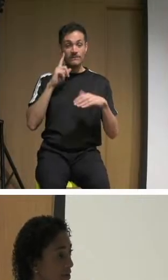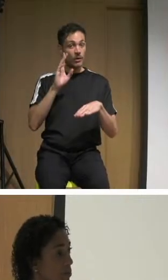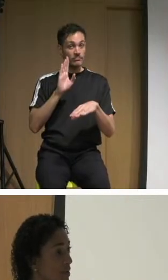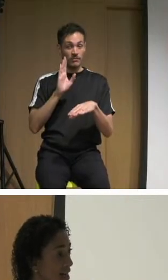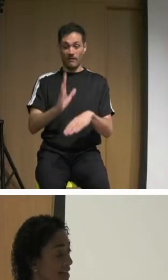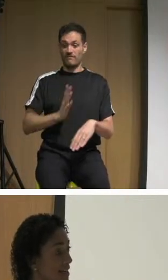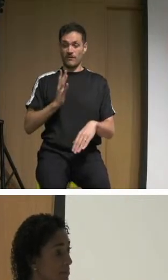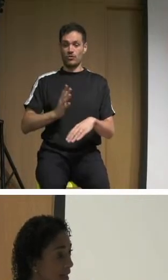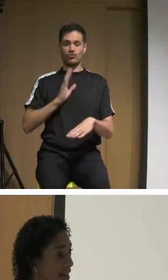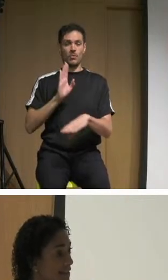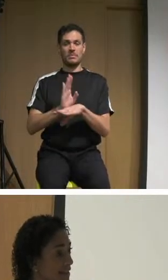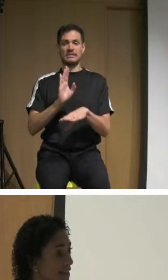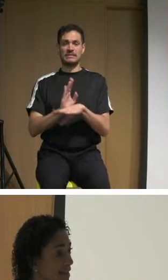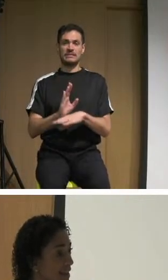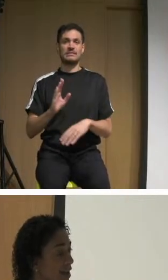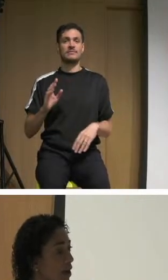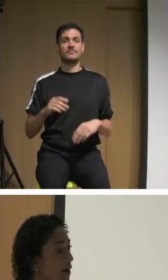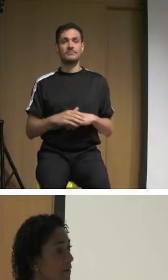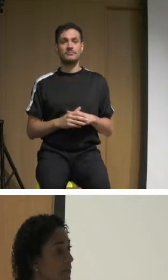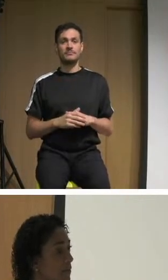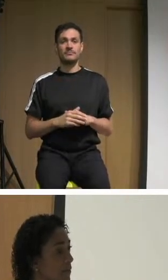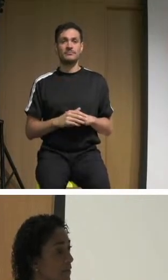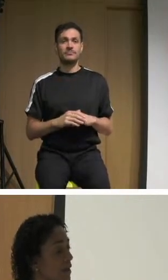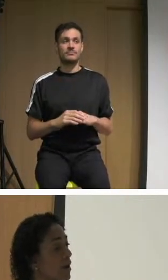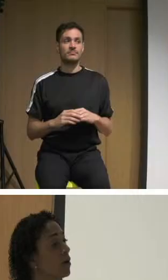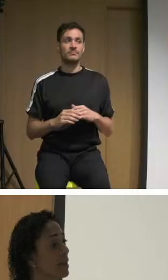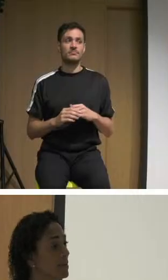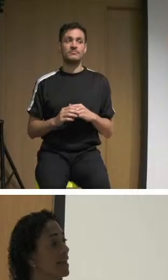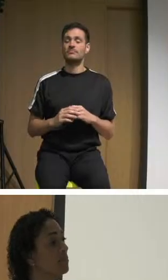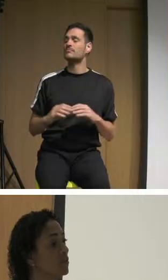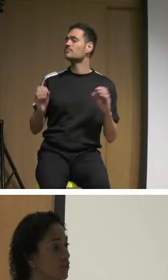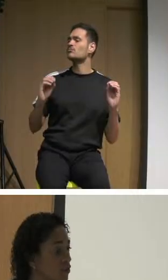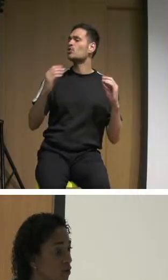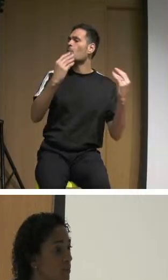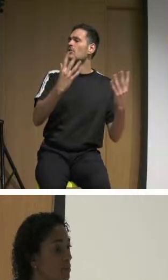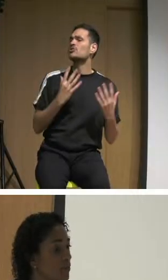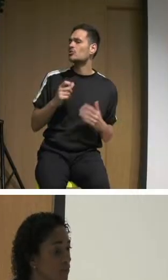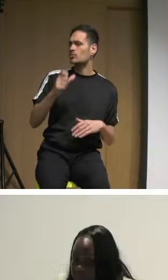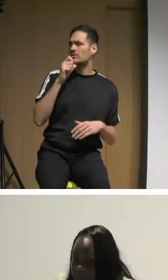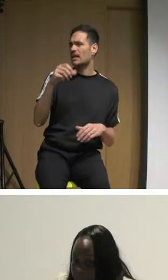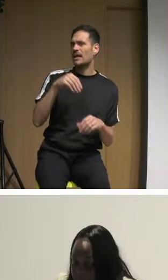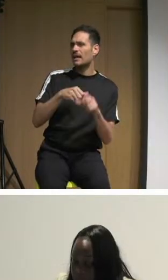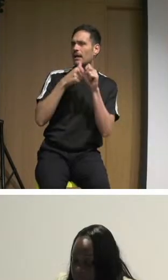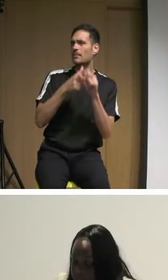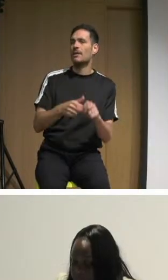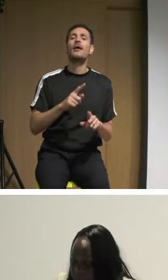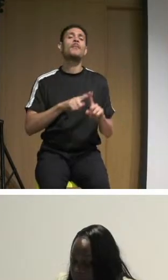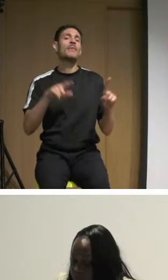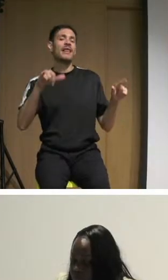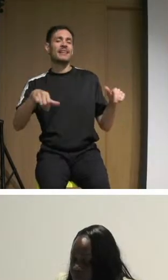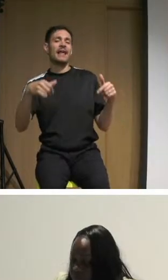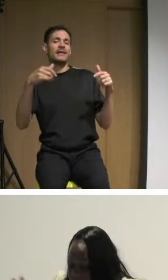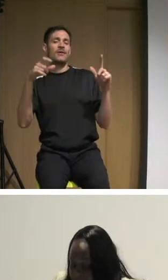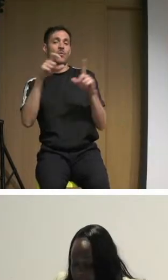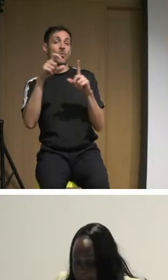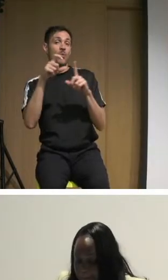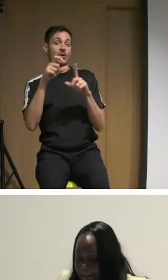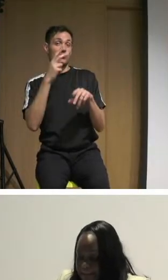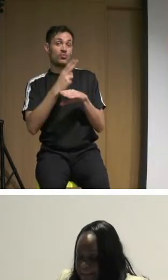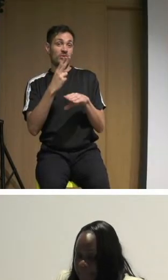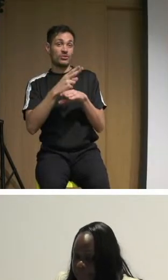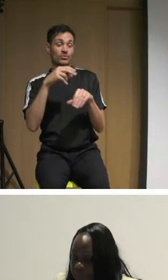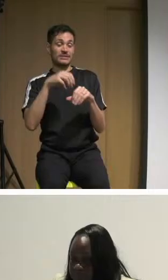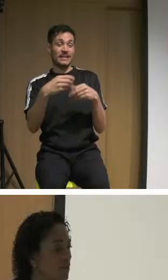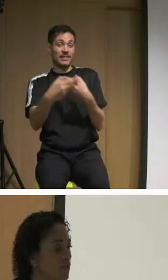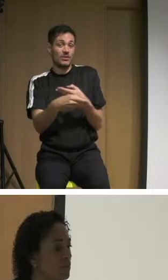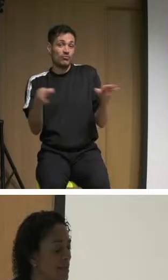keep hearing we're not in compliance. No one told us we're not in compliance. Okay, but that was just a term that was used here in the room. So I think it is okay.